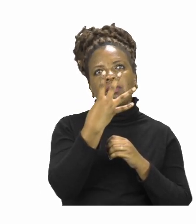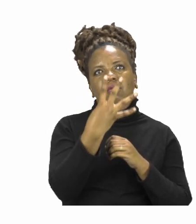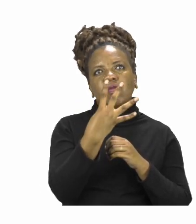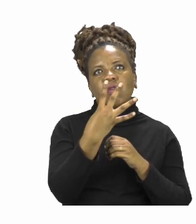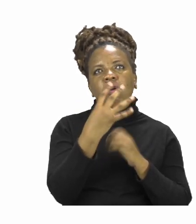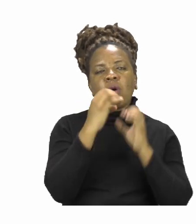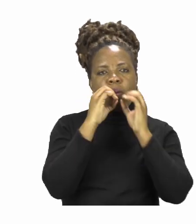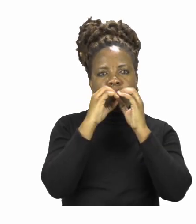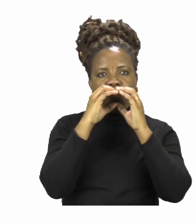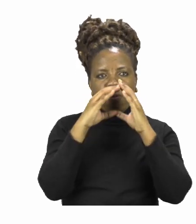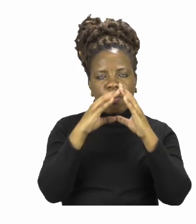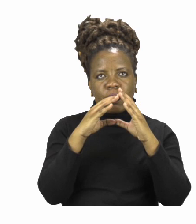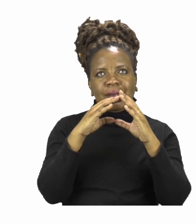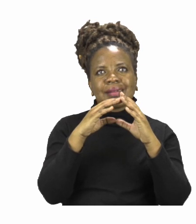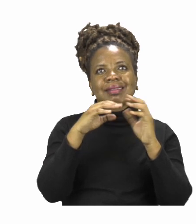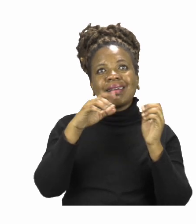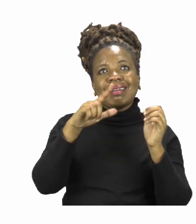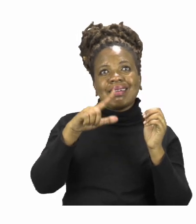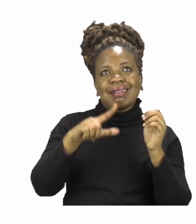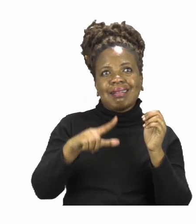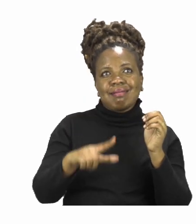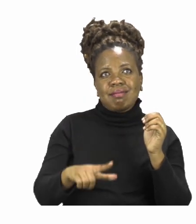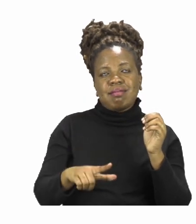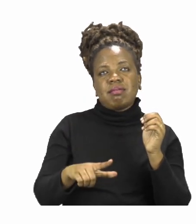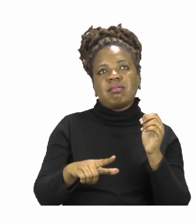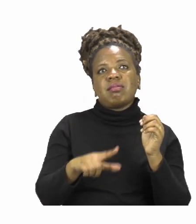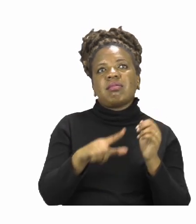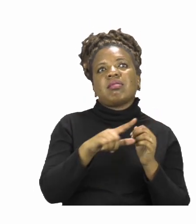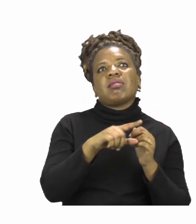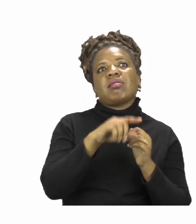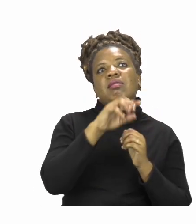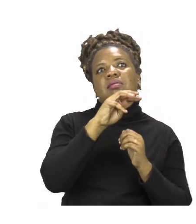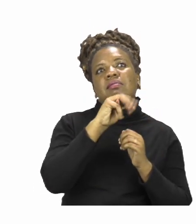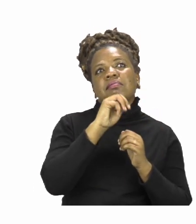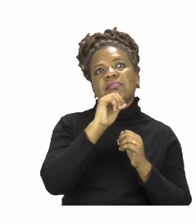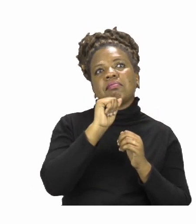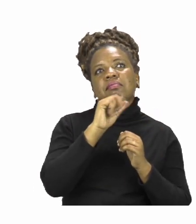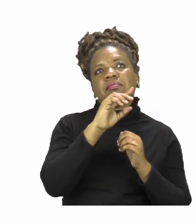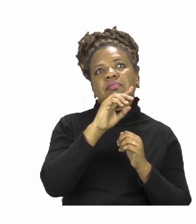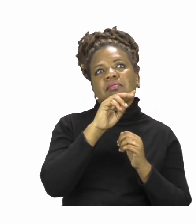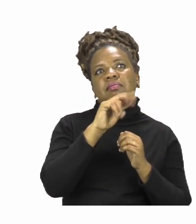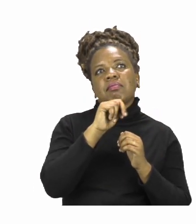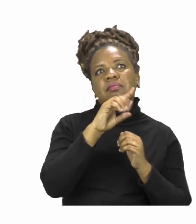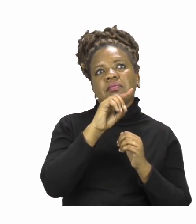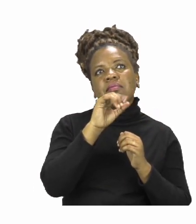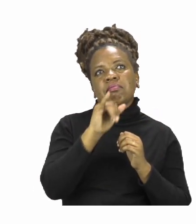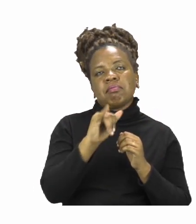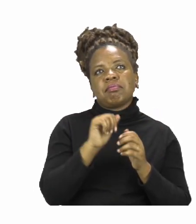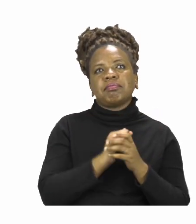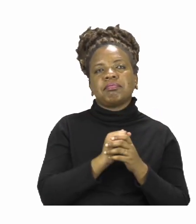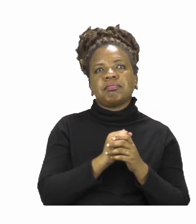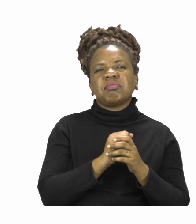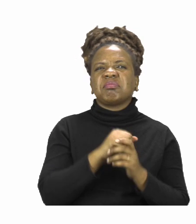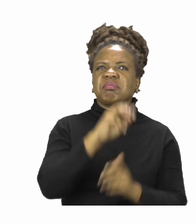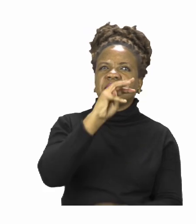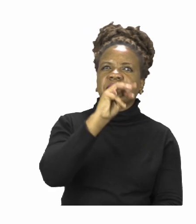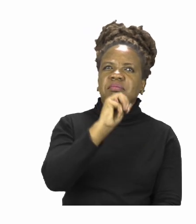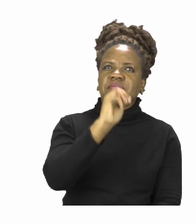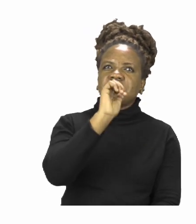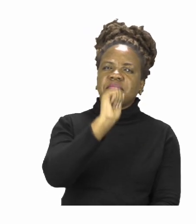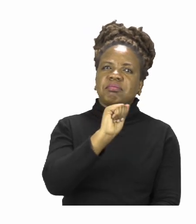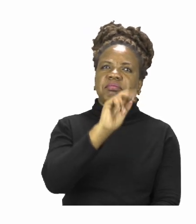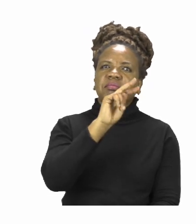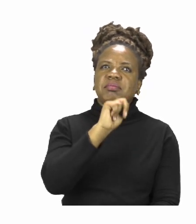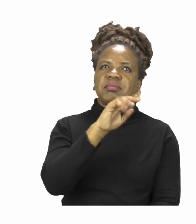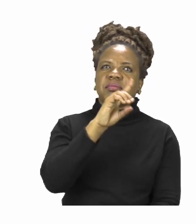have? Let's read it again. Mandy has 26 balloons.